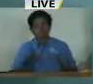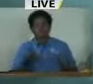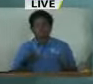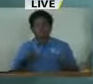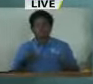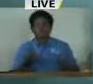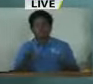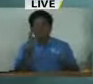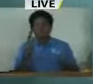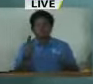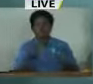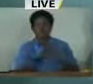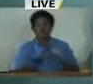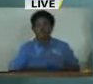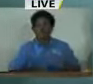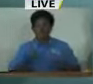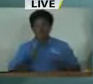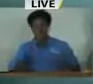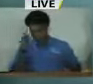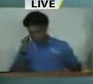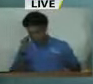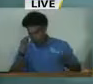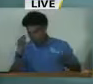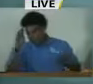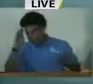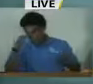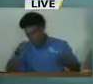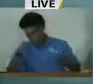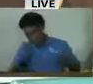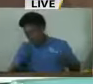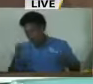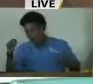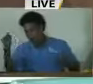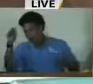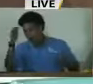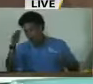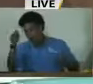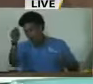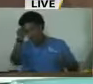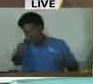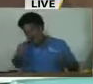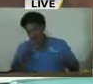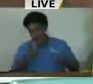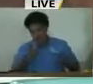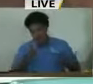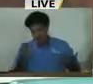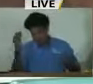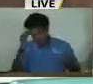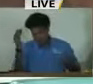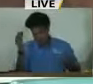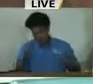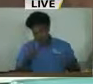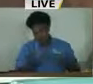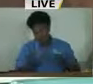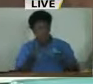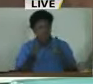going to close our eyes and deal with that. Because I want to say to you, in the